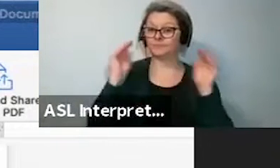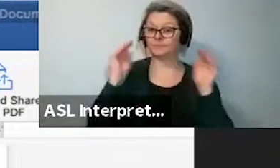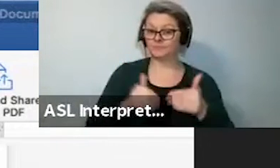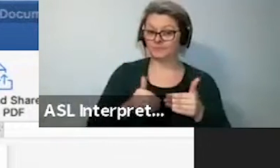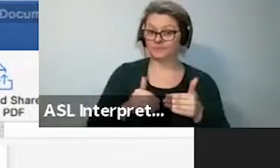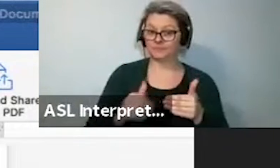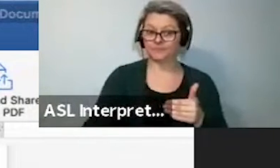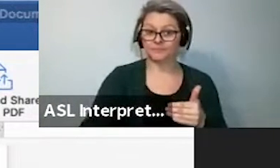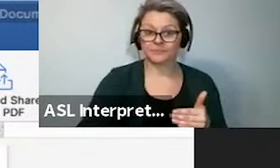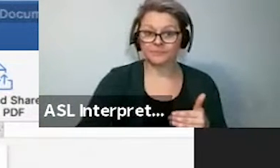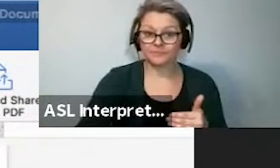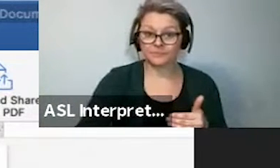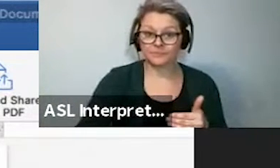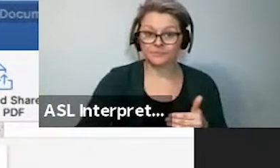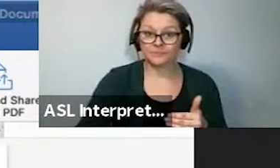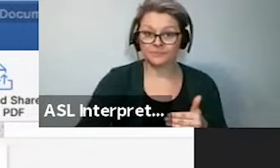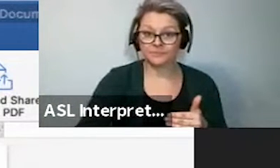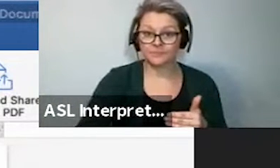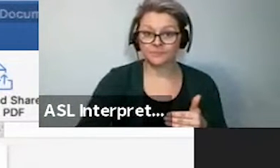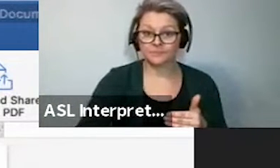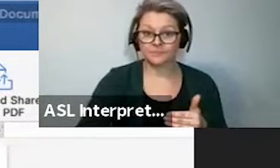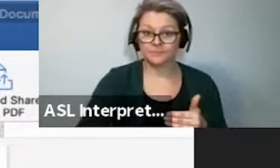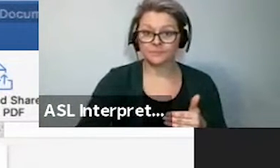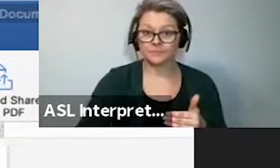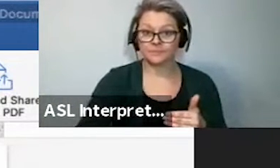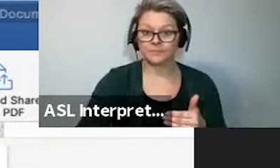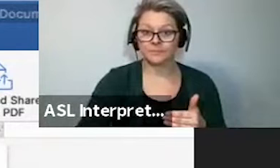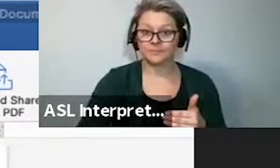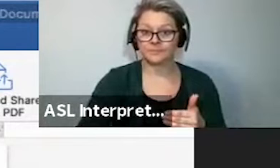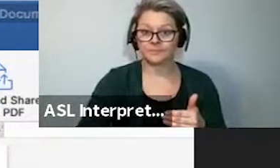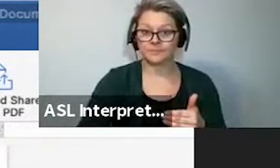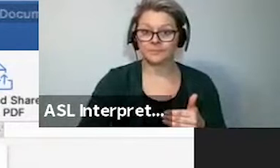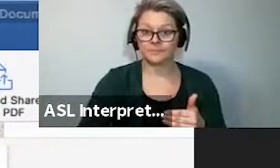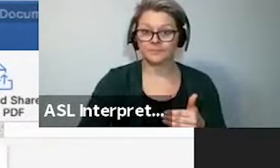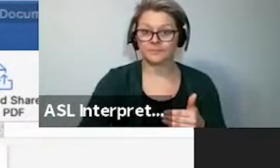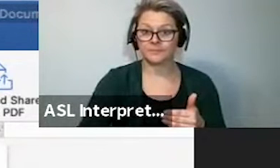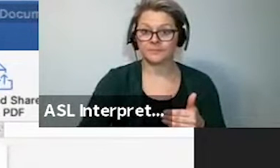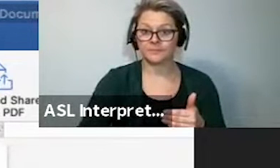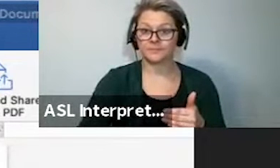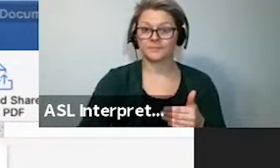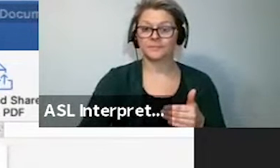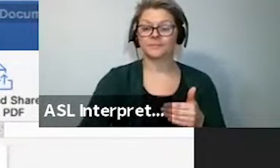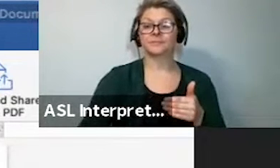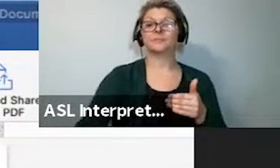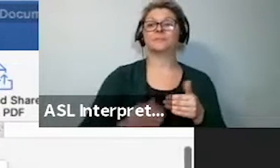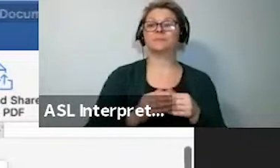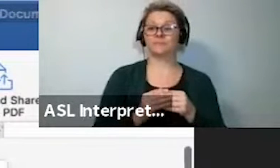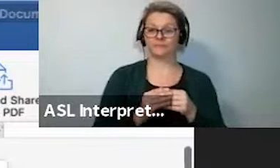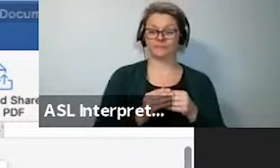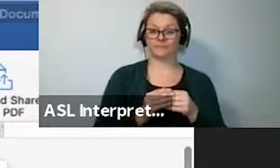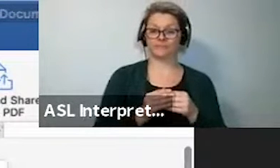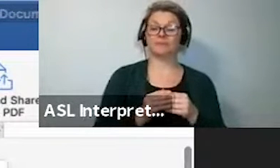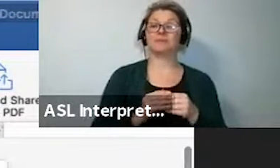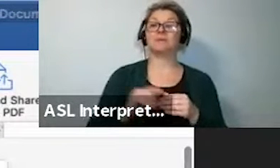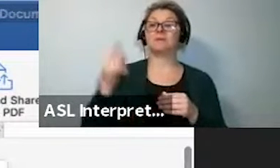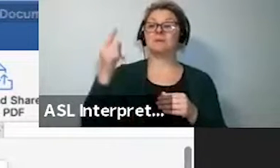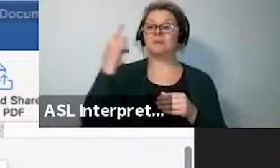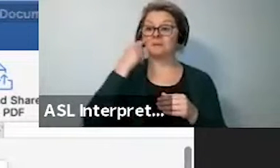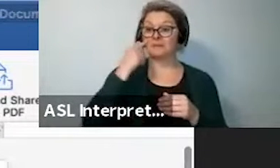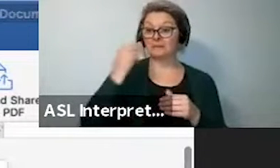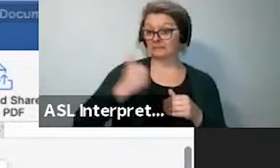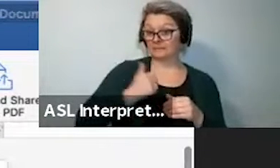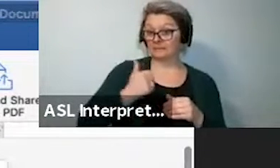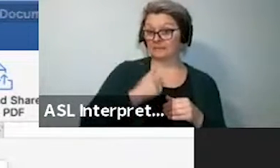the American Psychiatric Association's Diagnostic and Statistical Manual 5th edition, which I believe in Canada they use as